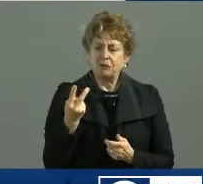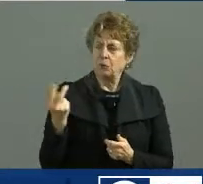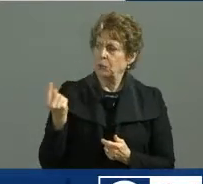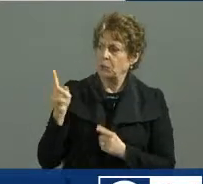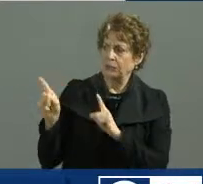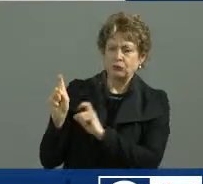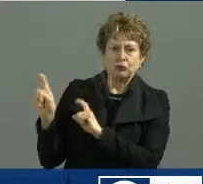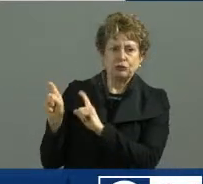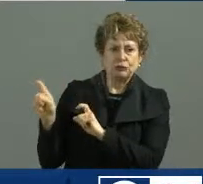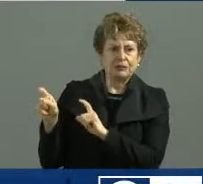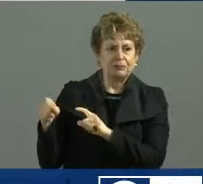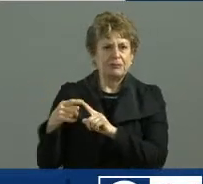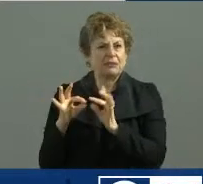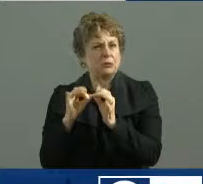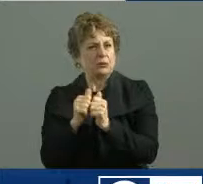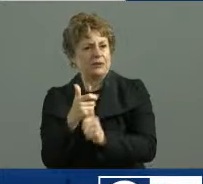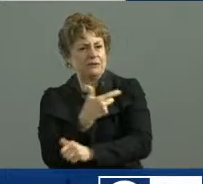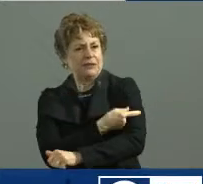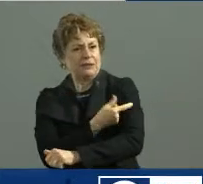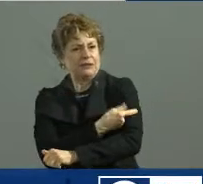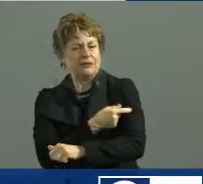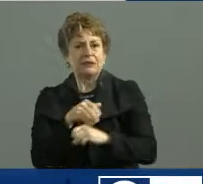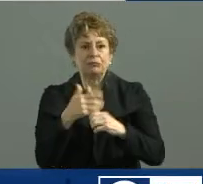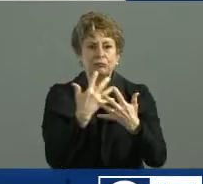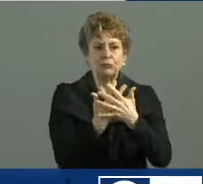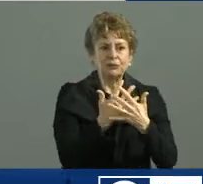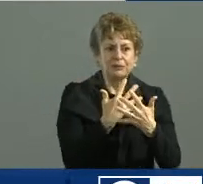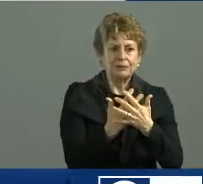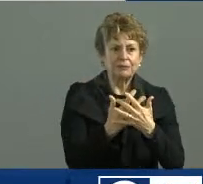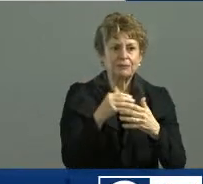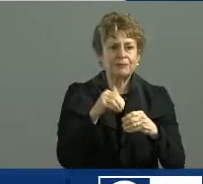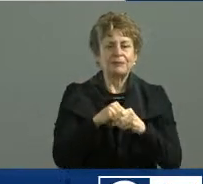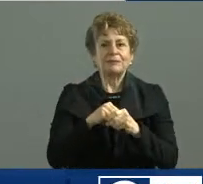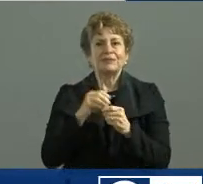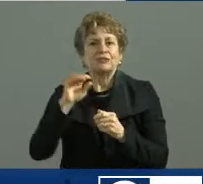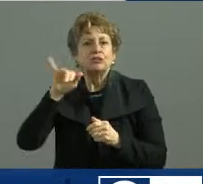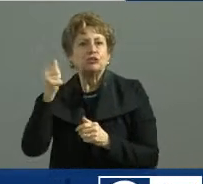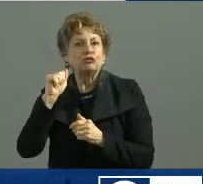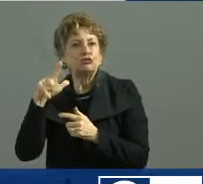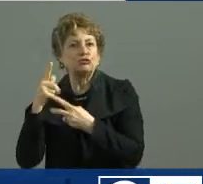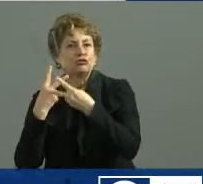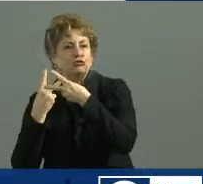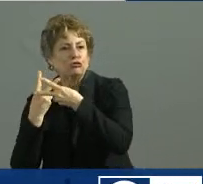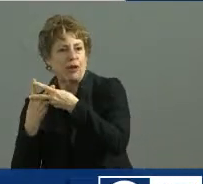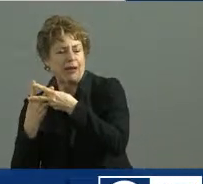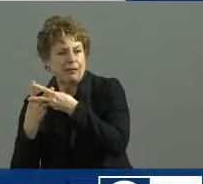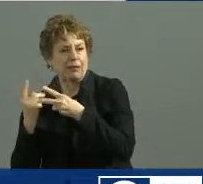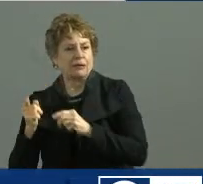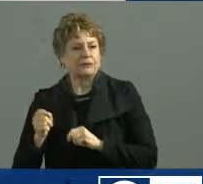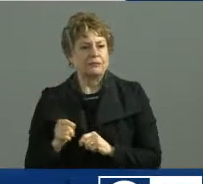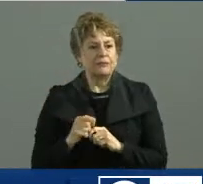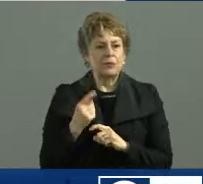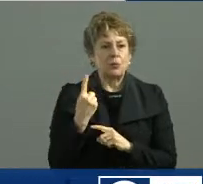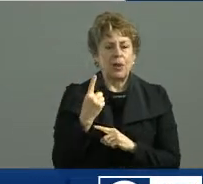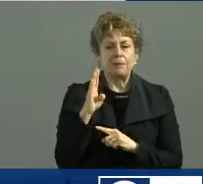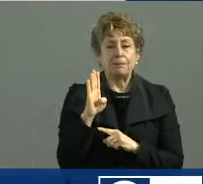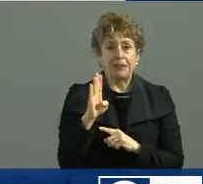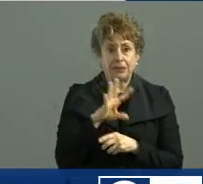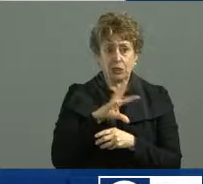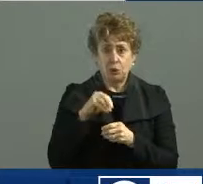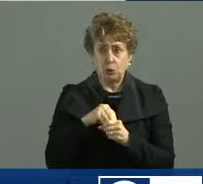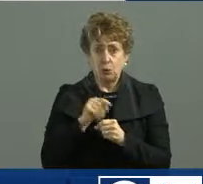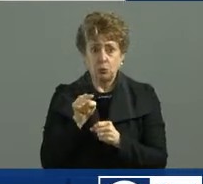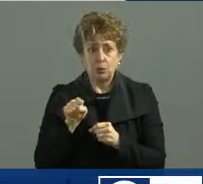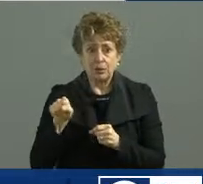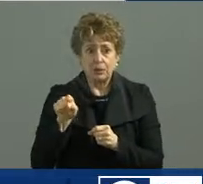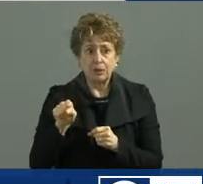to vaccination in our prison and county jail system. I know 1B includes corrections employees, but can you just